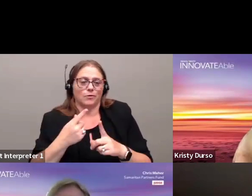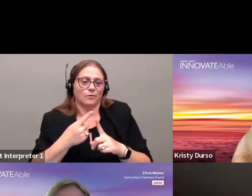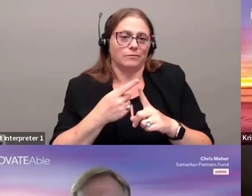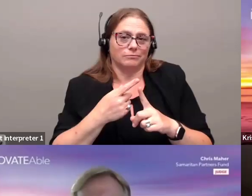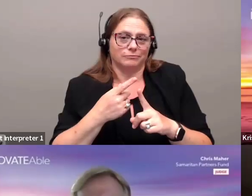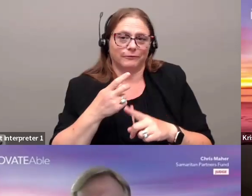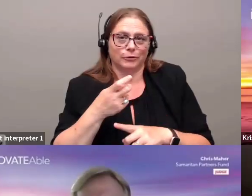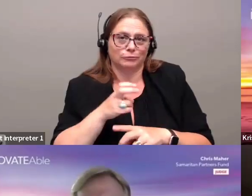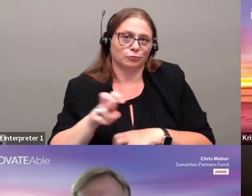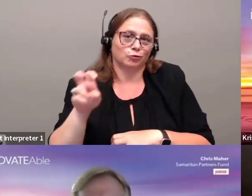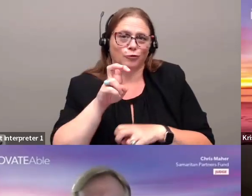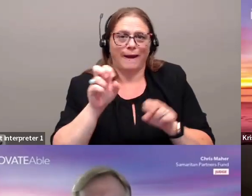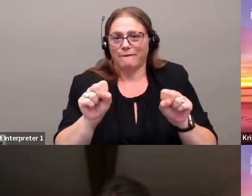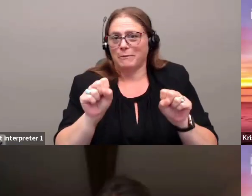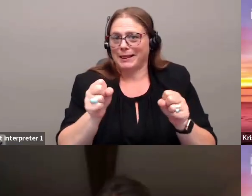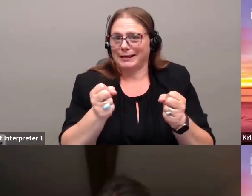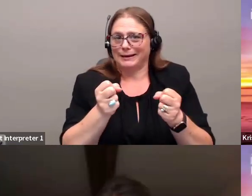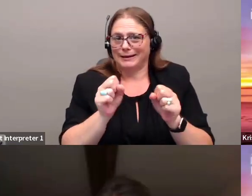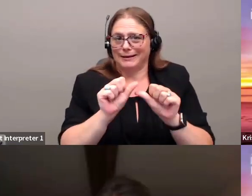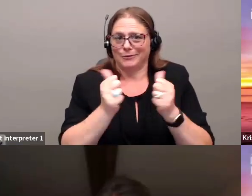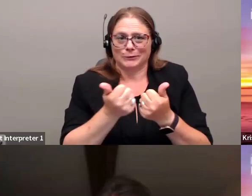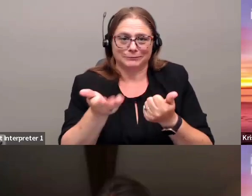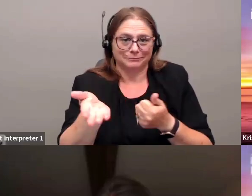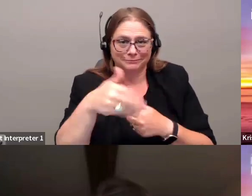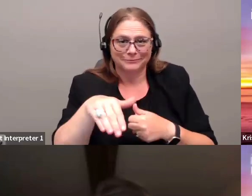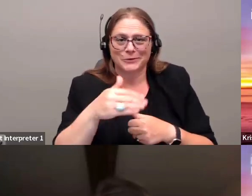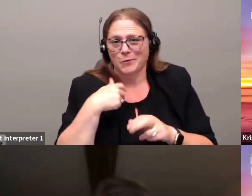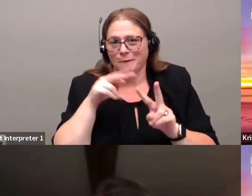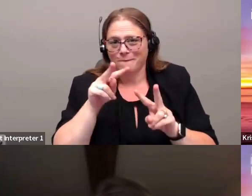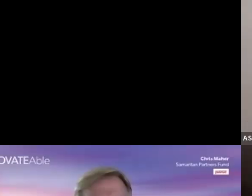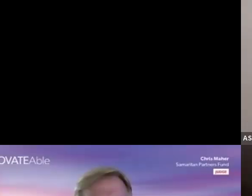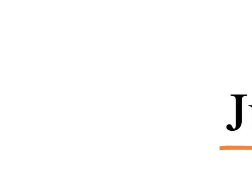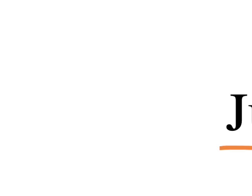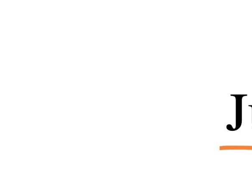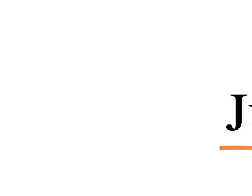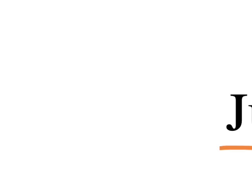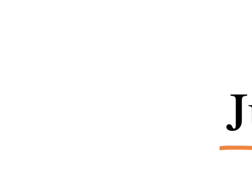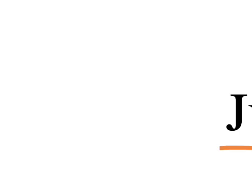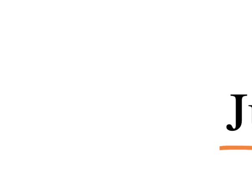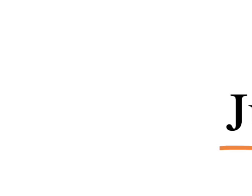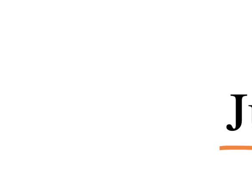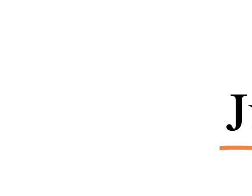And we're looking forward to seeing all the other presentations. Awesome. Okay.